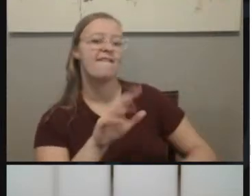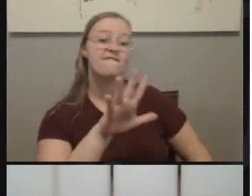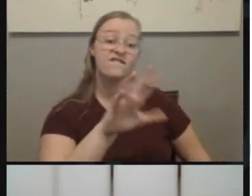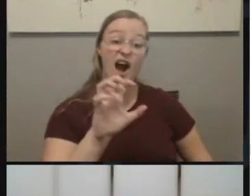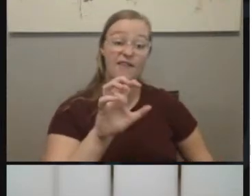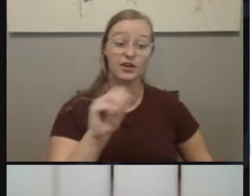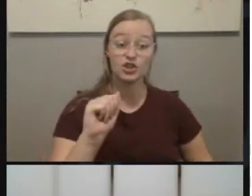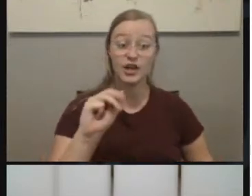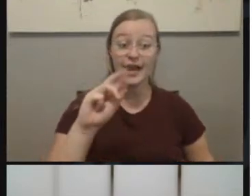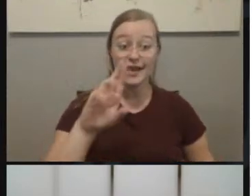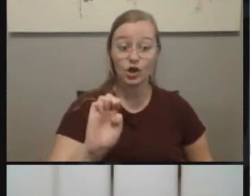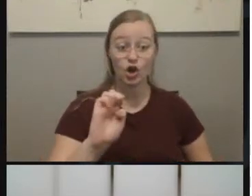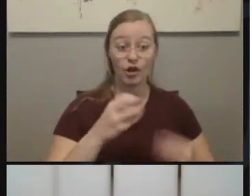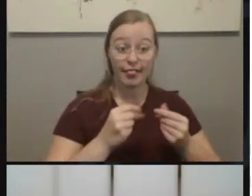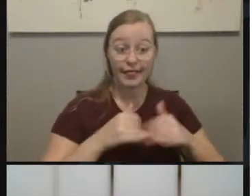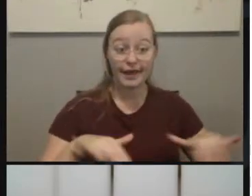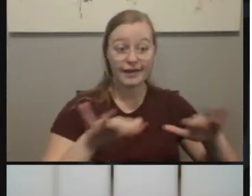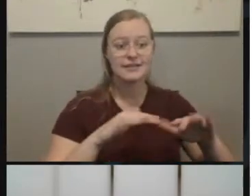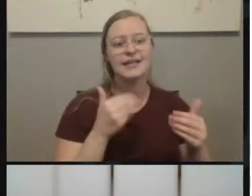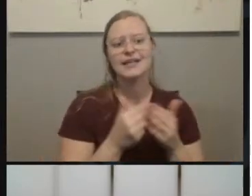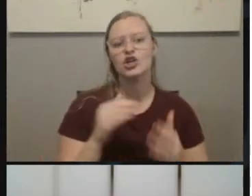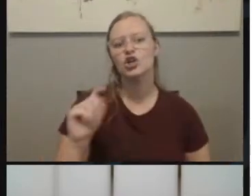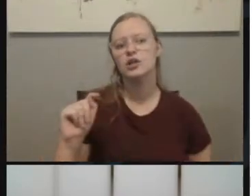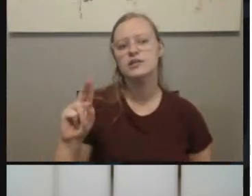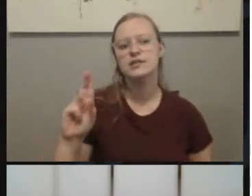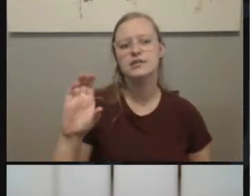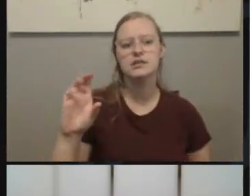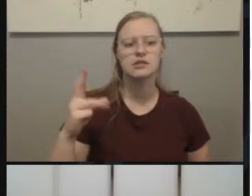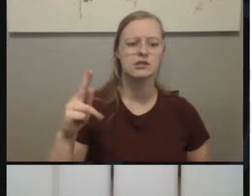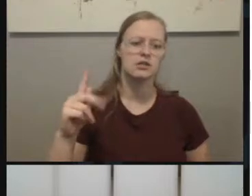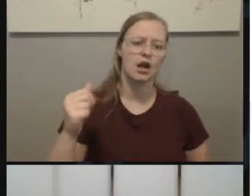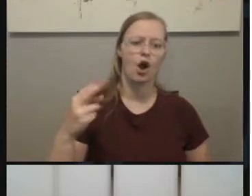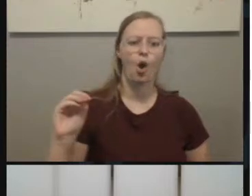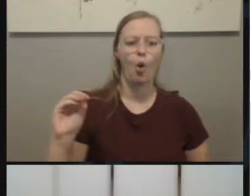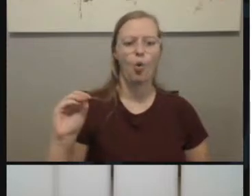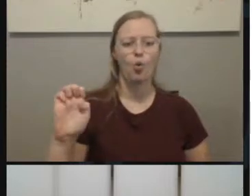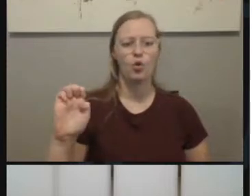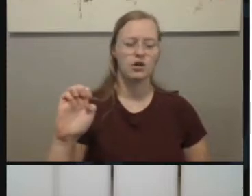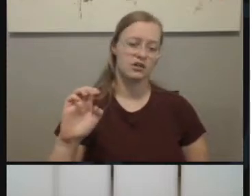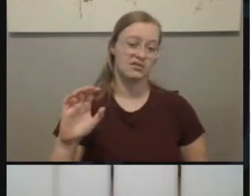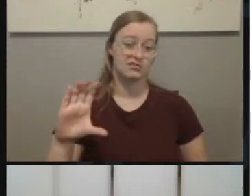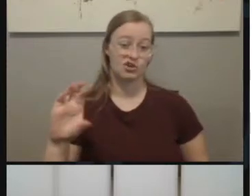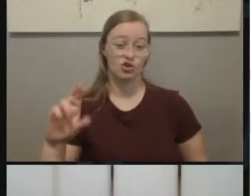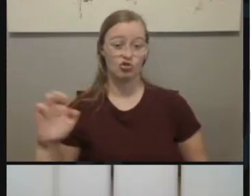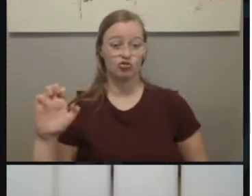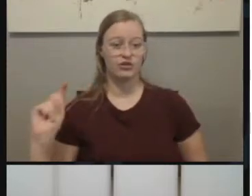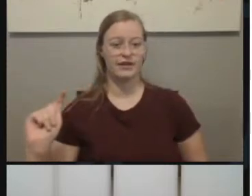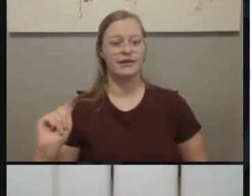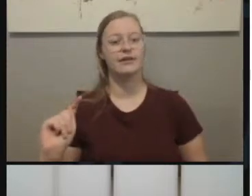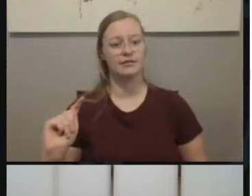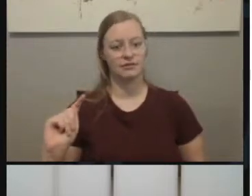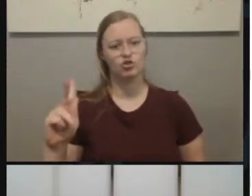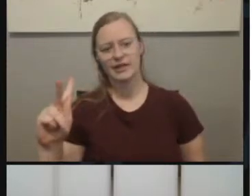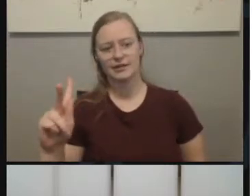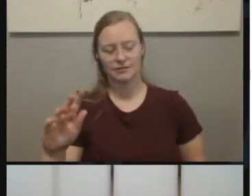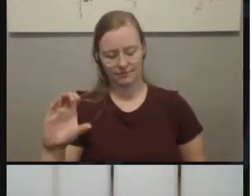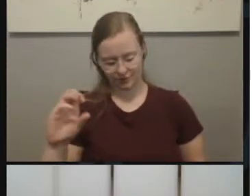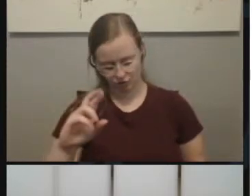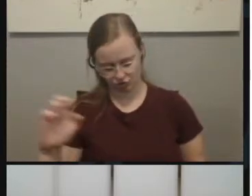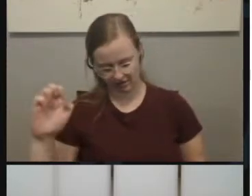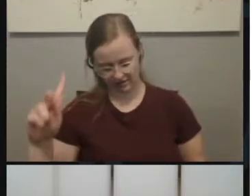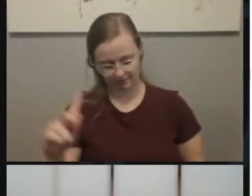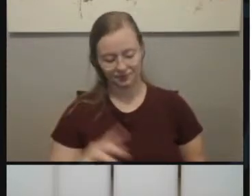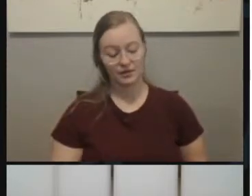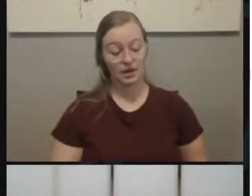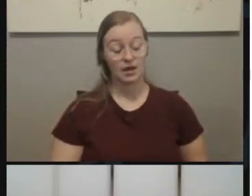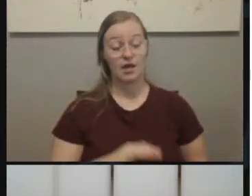lying along Tuckahoe Creek in the northeastern corner of Talbot County. That